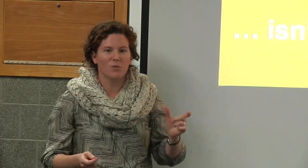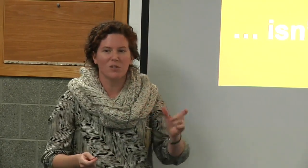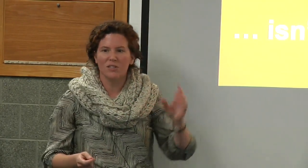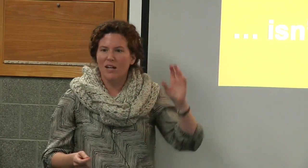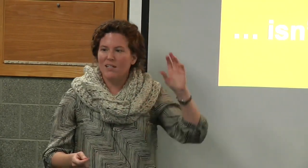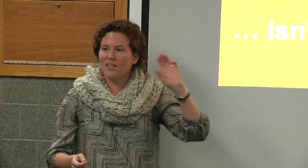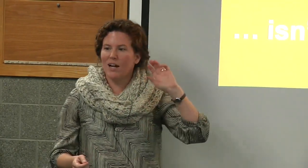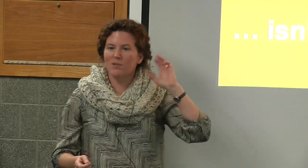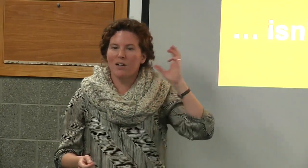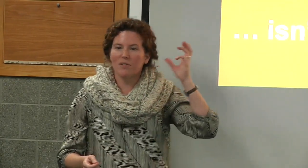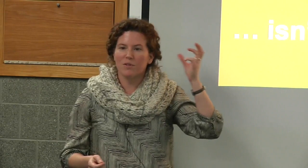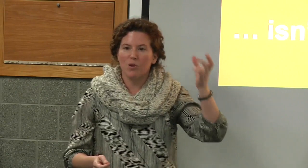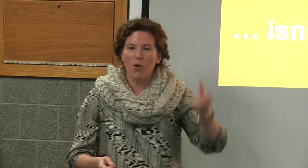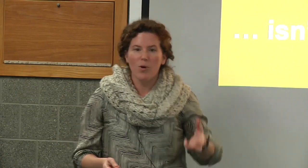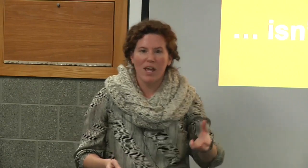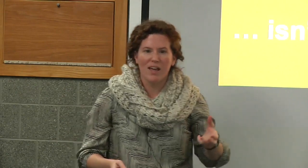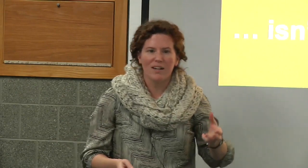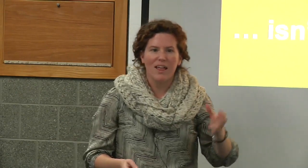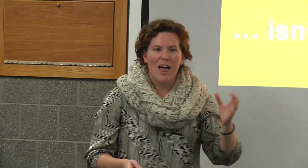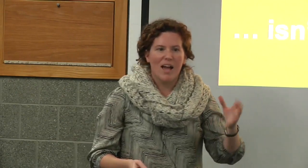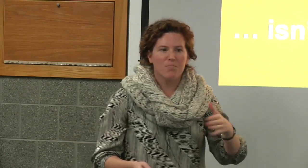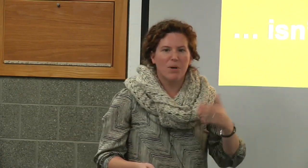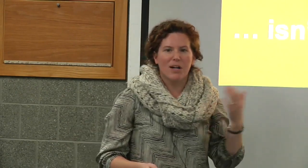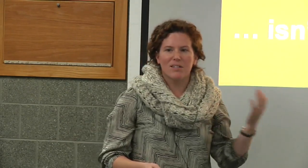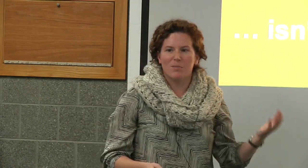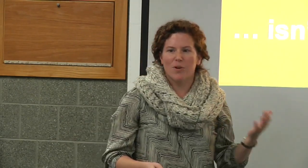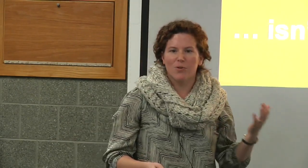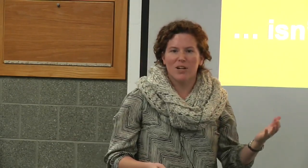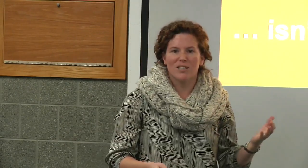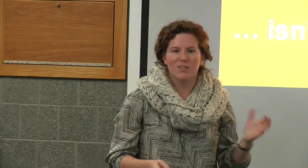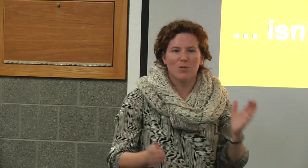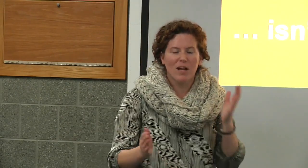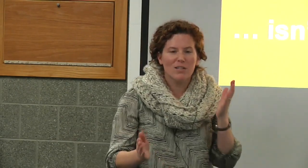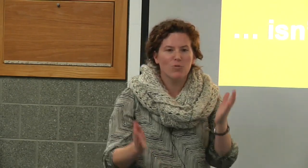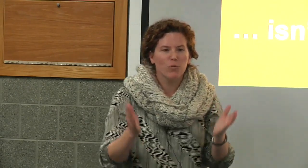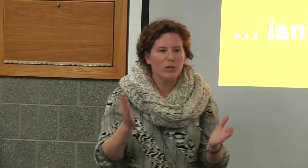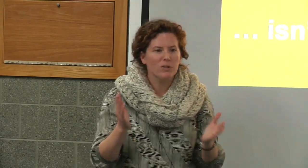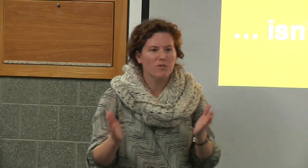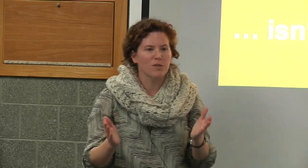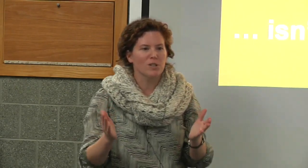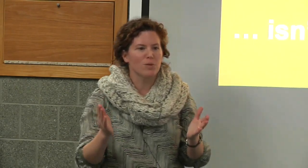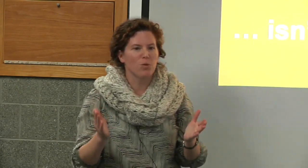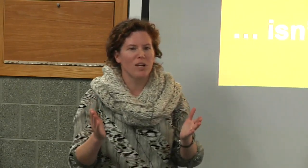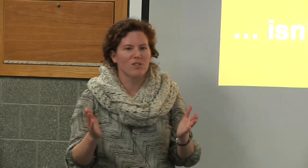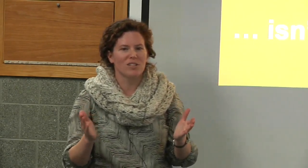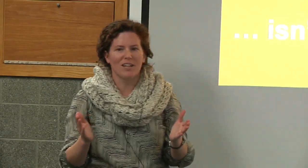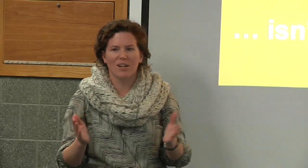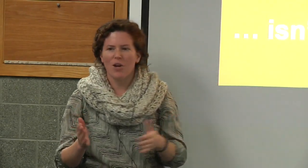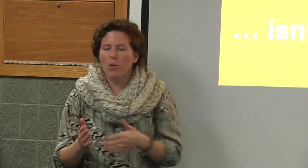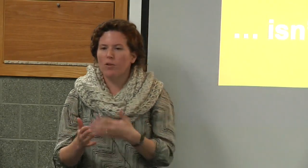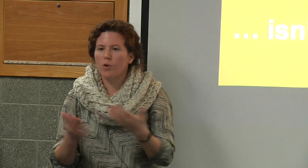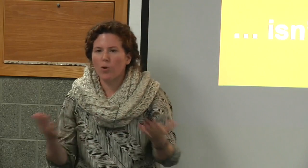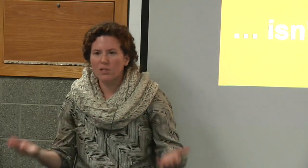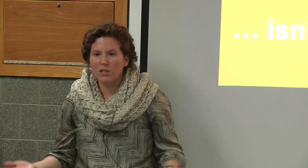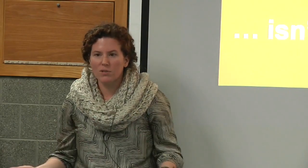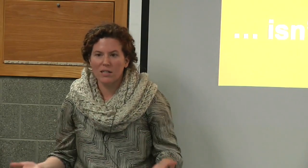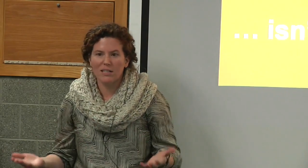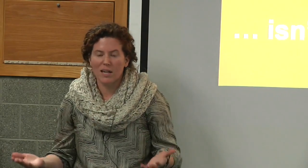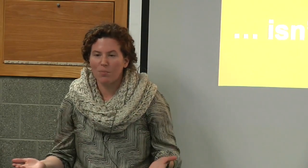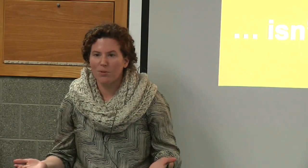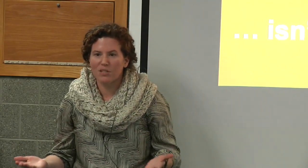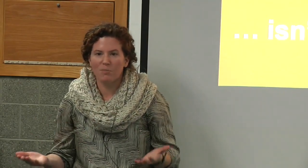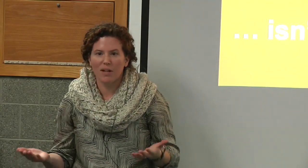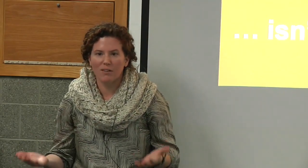get students to get outside of their own head and embody some other ideas. So that's the real difference between just saying, well, of course I